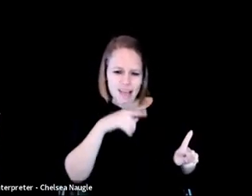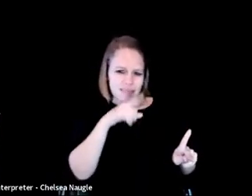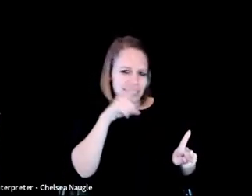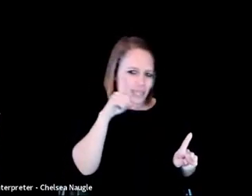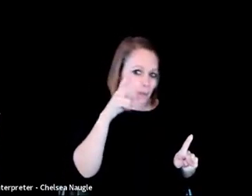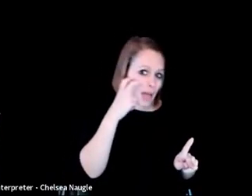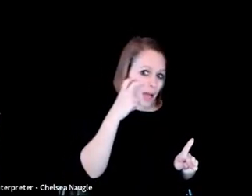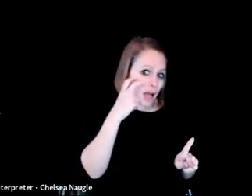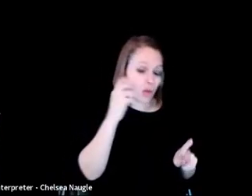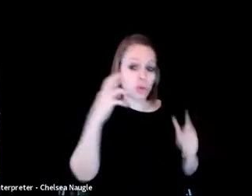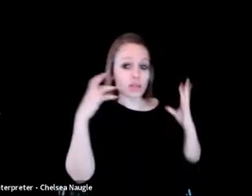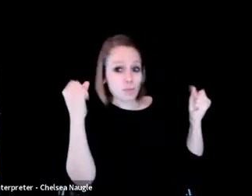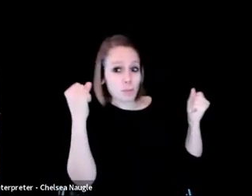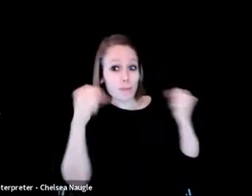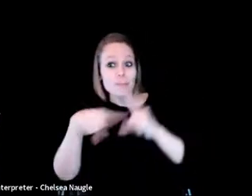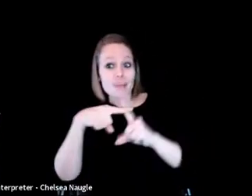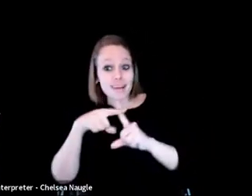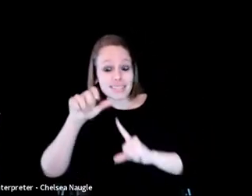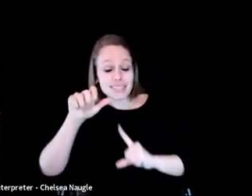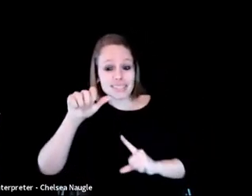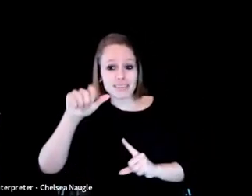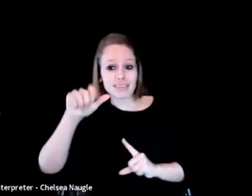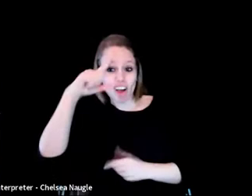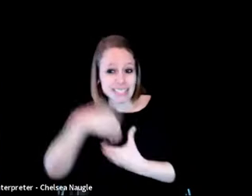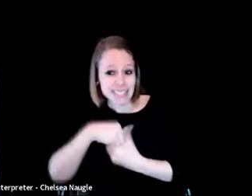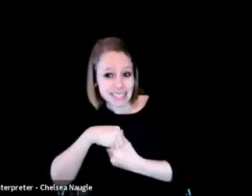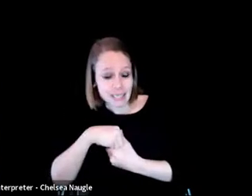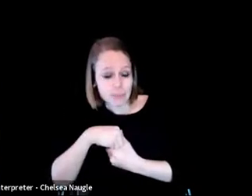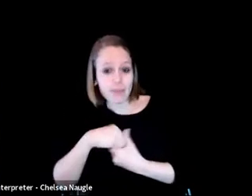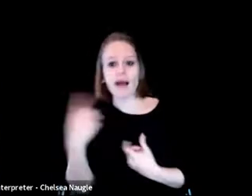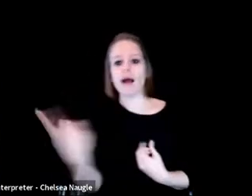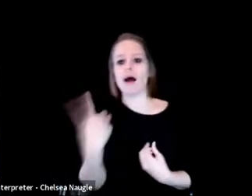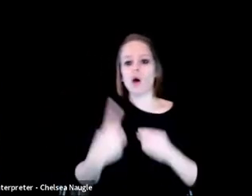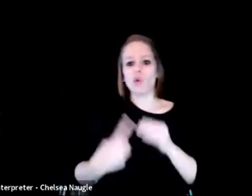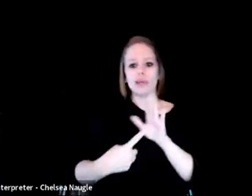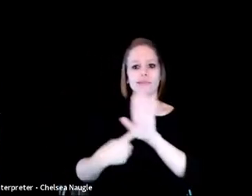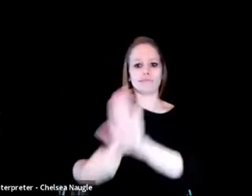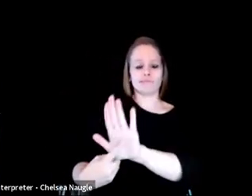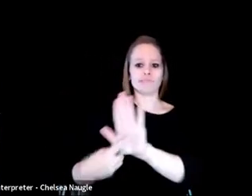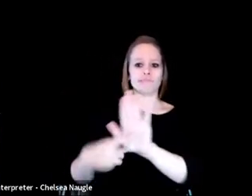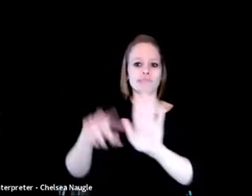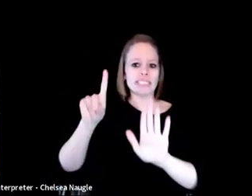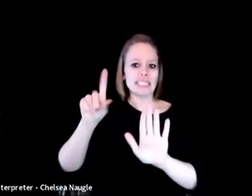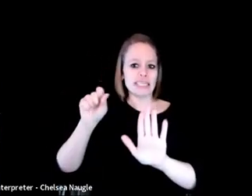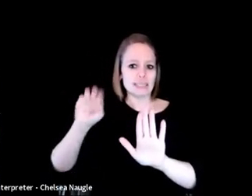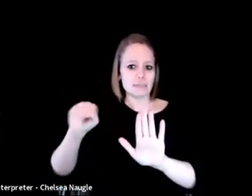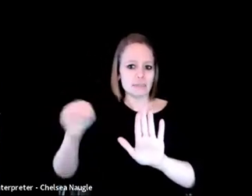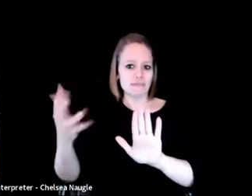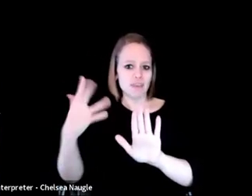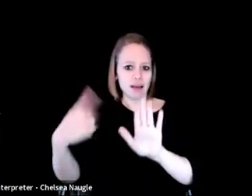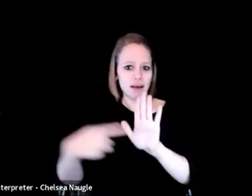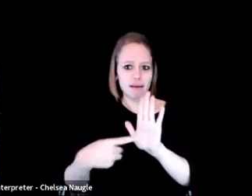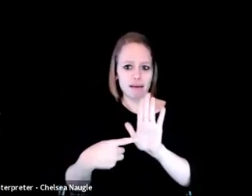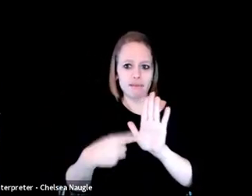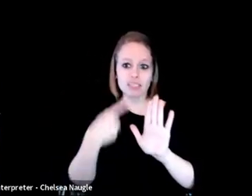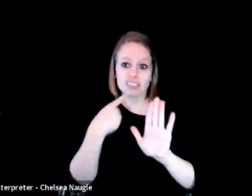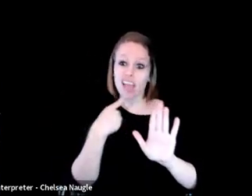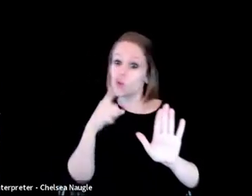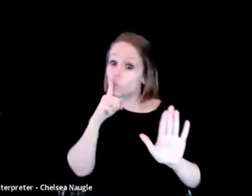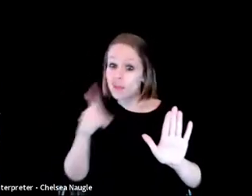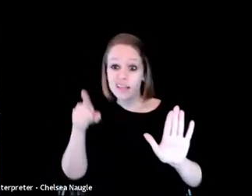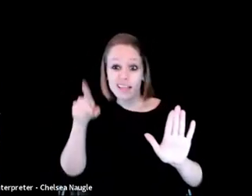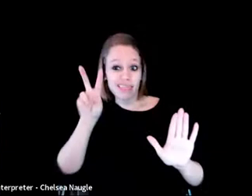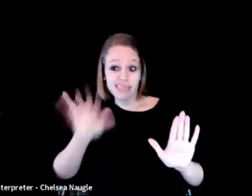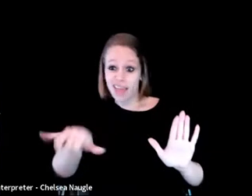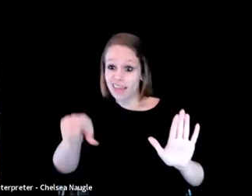deafblind and autism on top of that, I always go back to this and say, well, actually, I see a real desire for social connection. And I see